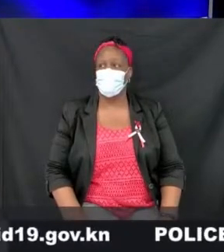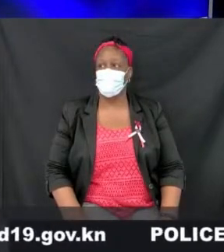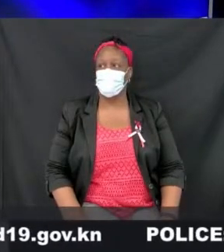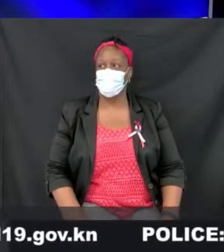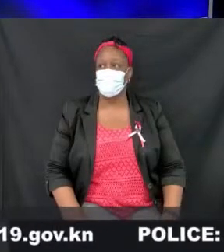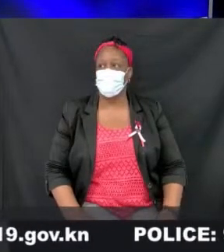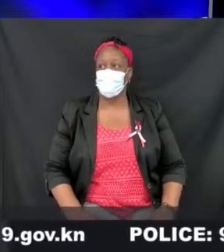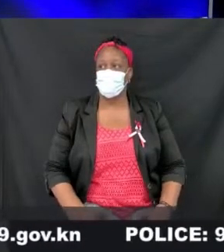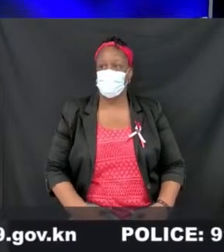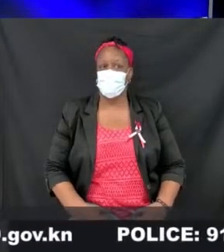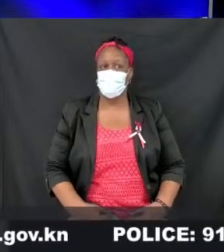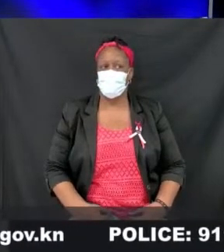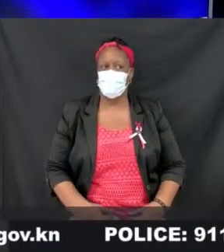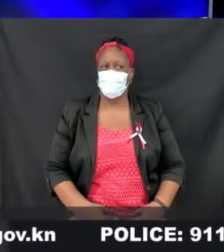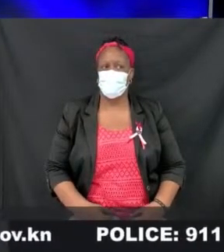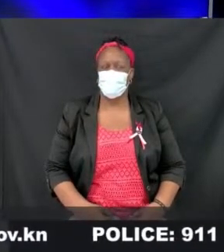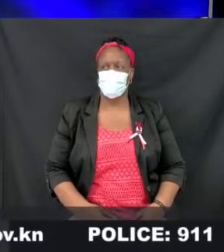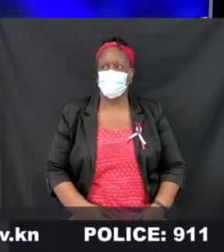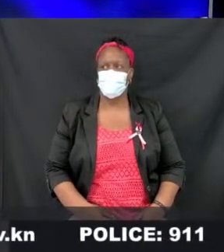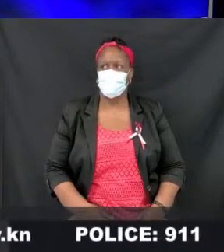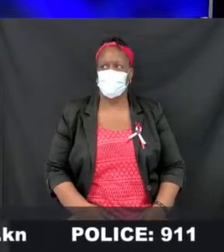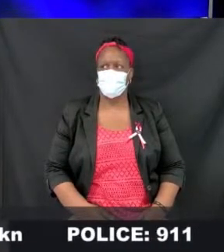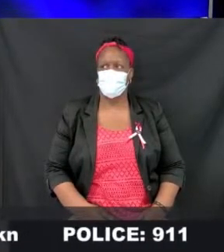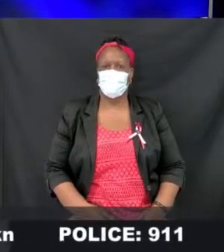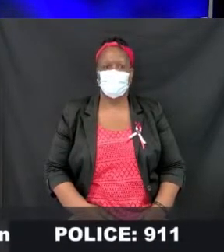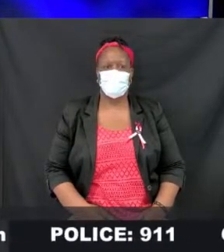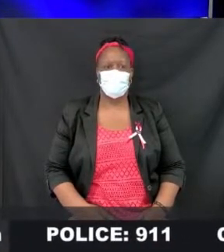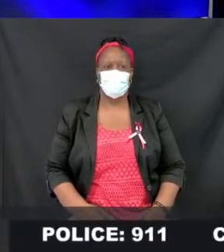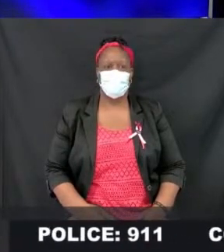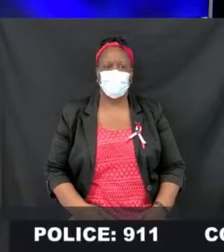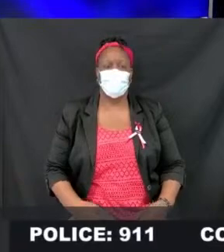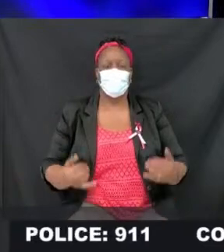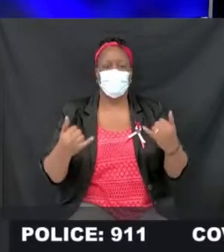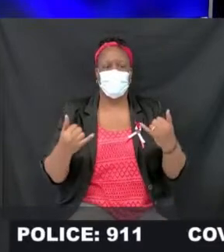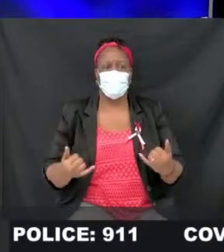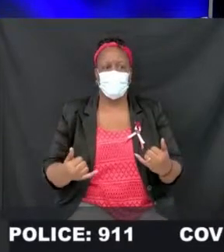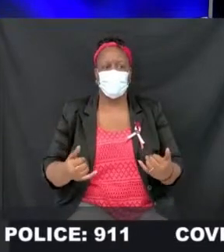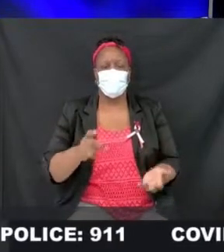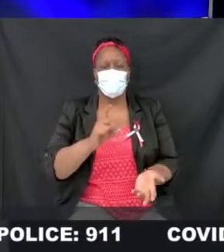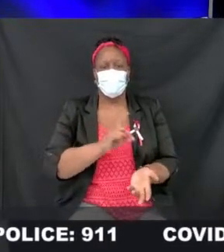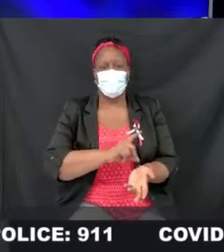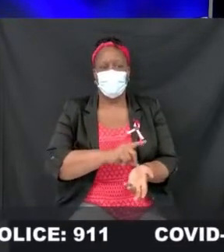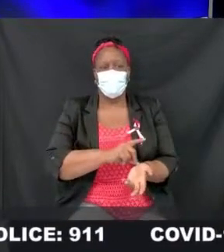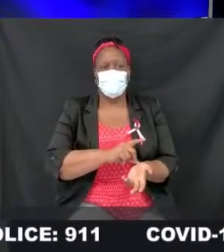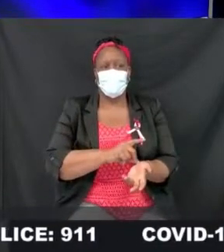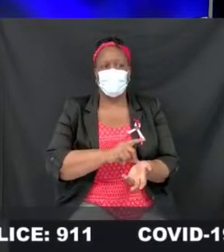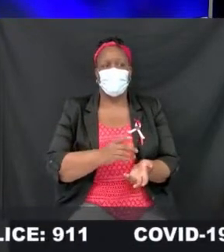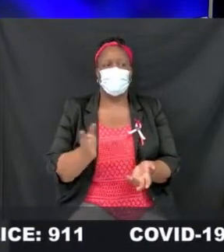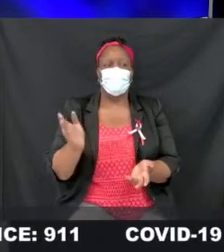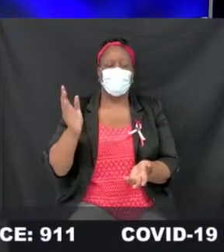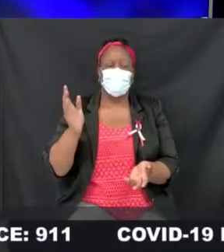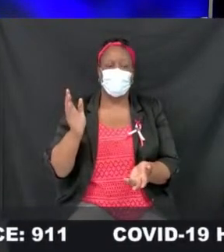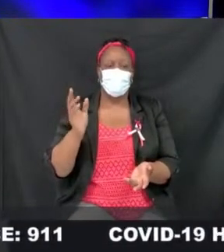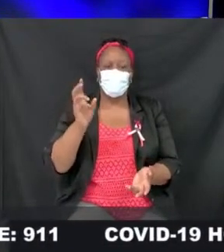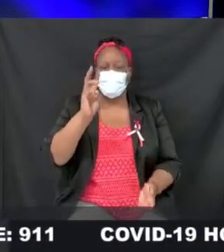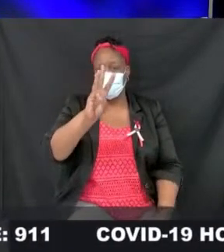Thank you, Superintendent Henry. I now invite the Acting Chief Medical Officer,